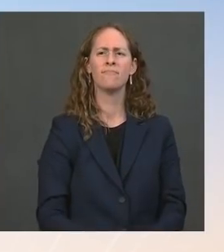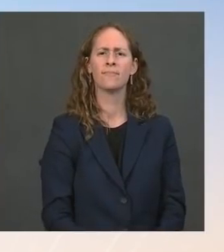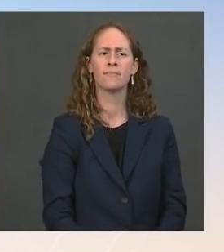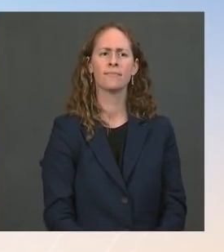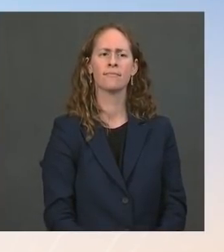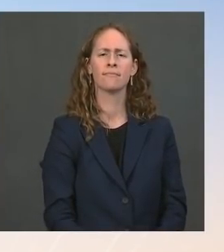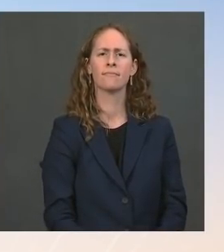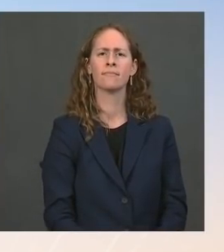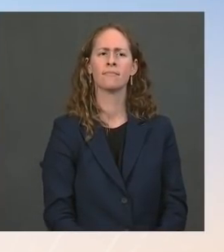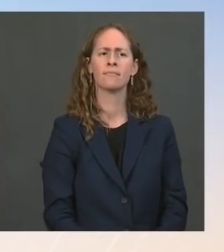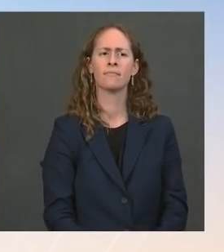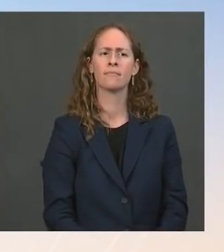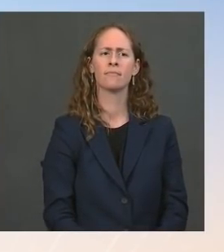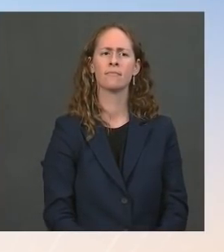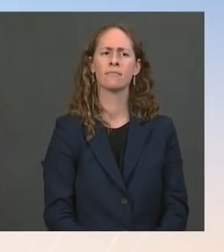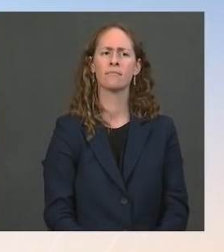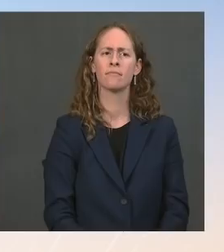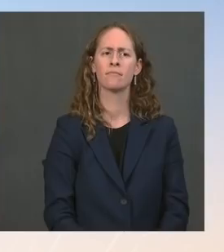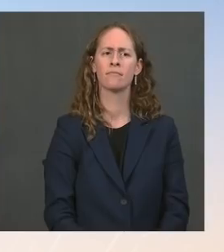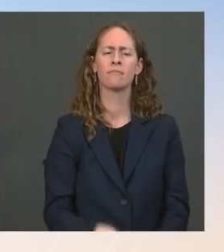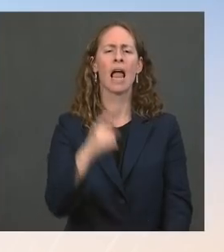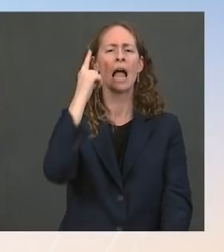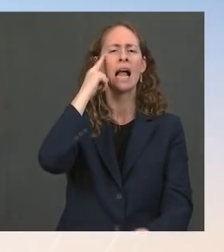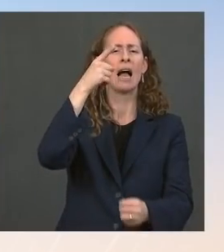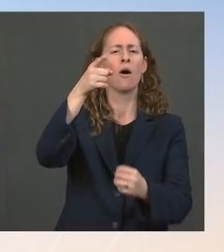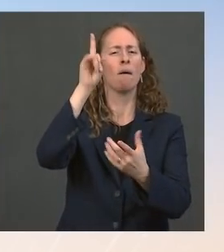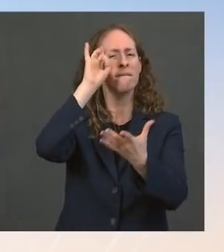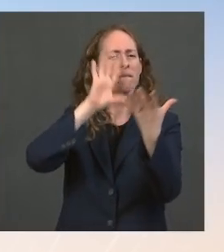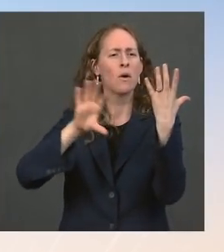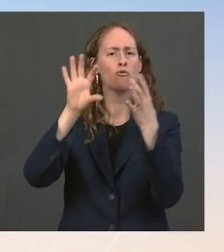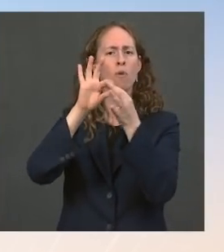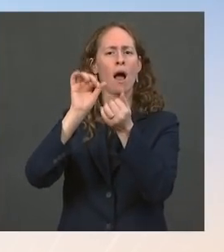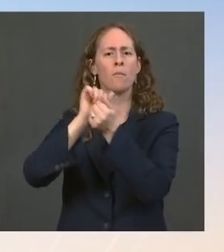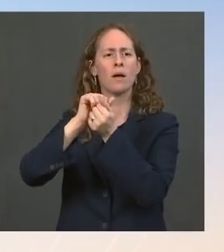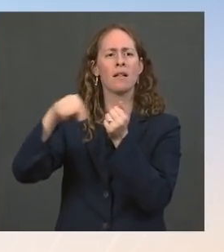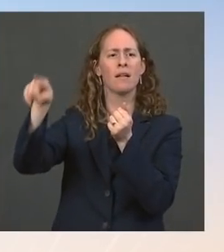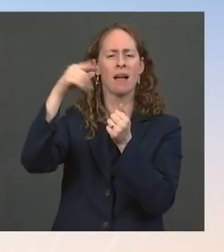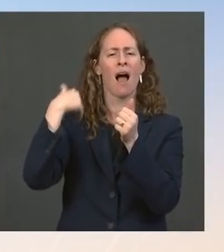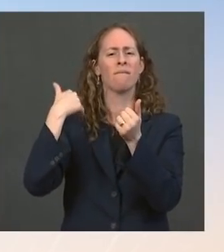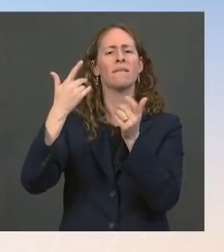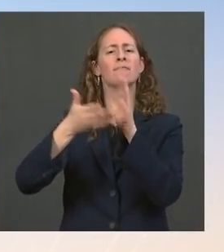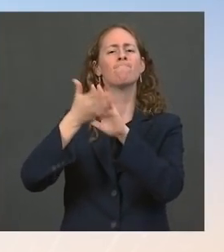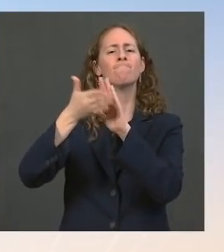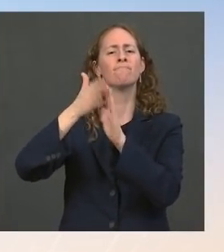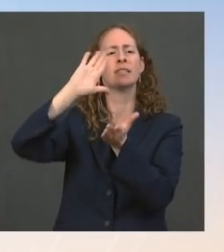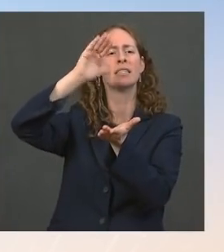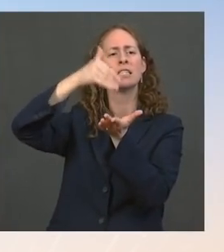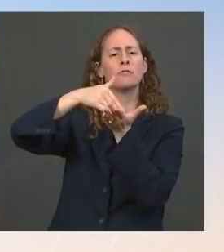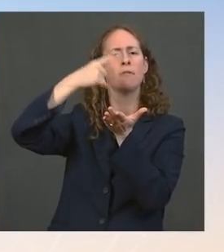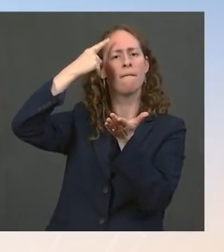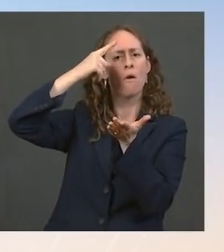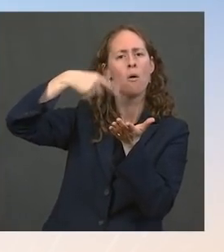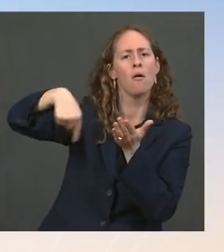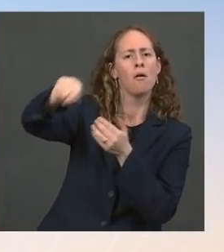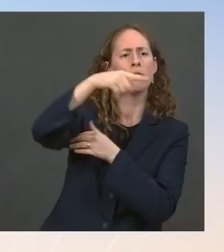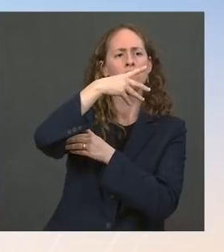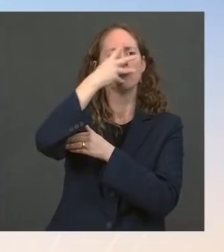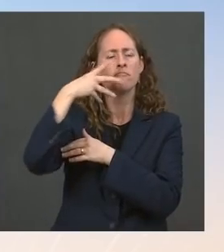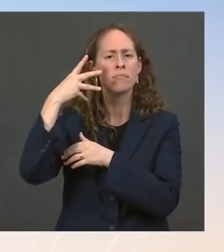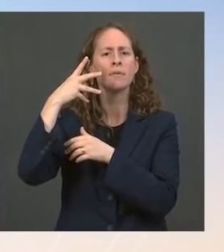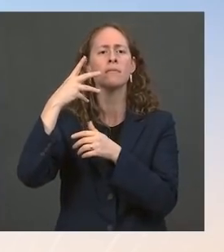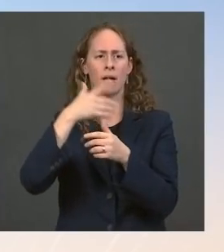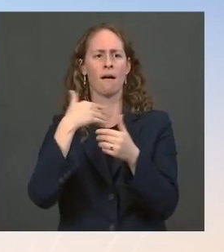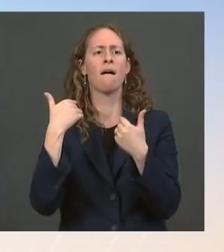the Migrant Operations Center, which has been used for decades to process migrants interdicted at sea for third country